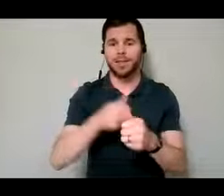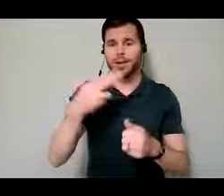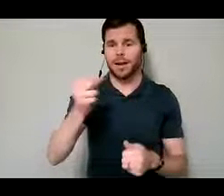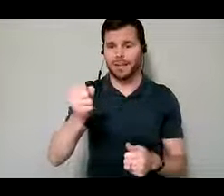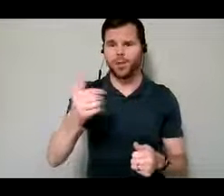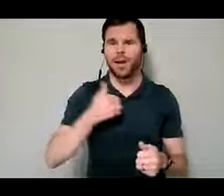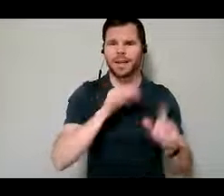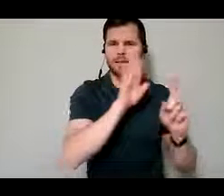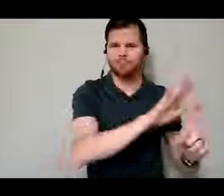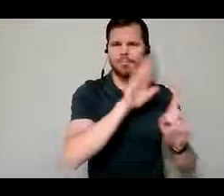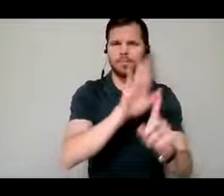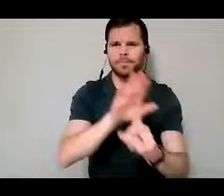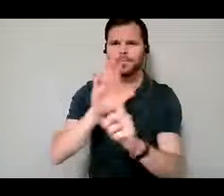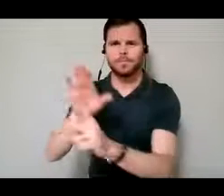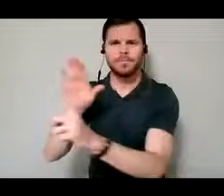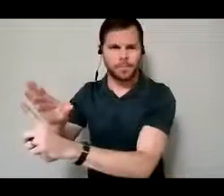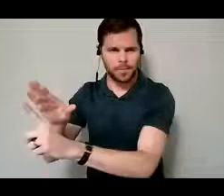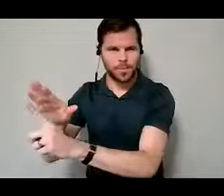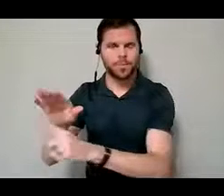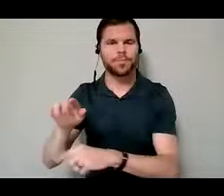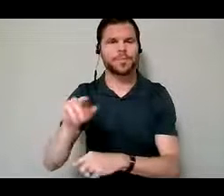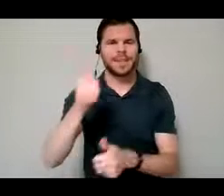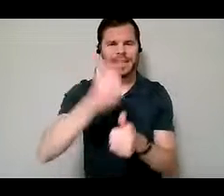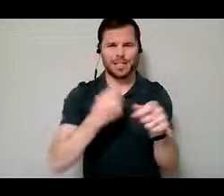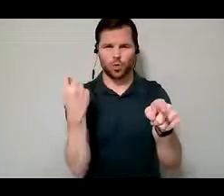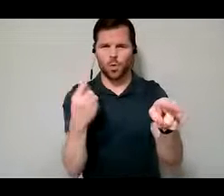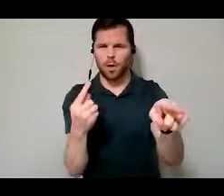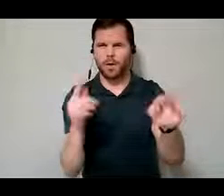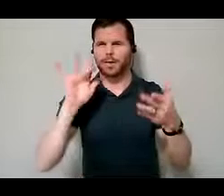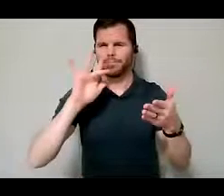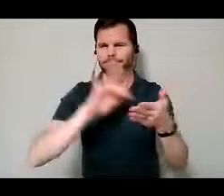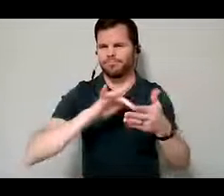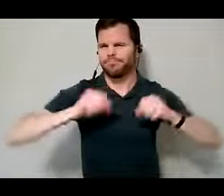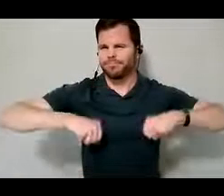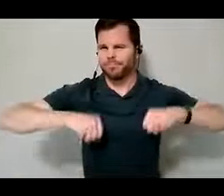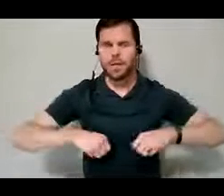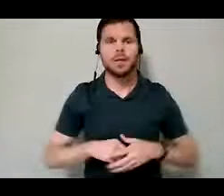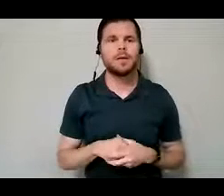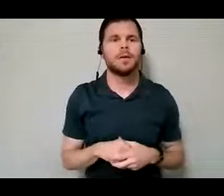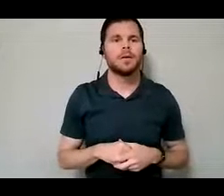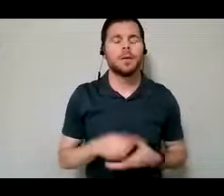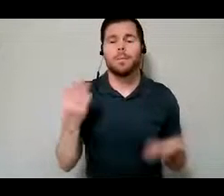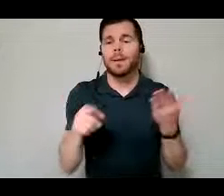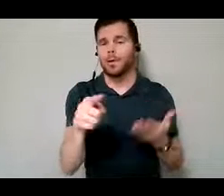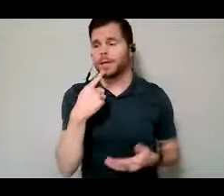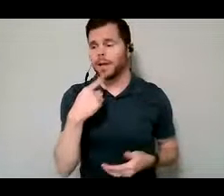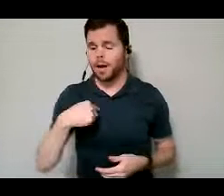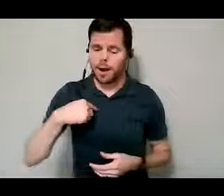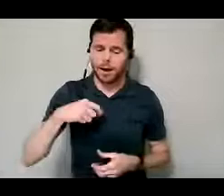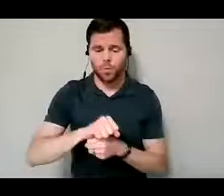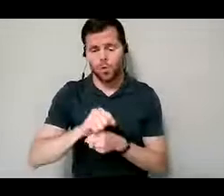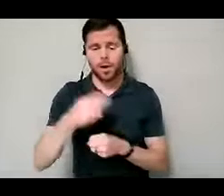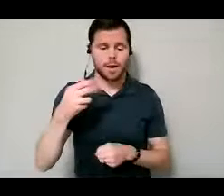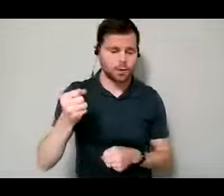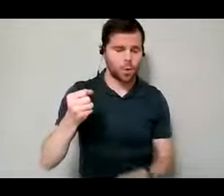can access. And you might be thinking, okay, I get it, I'm in high school. These are really focused, you know, this topic is kind of maybe heavily